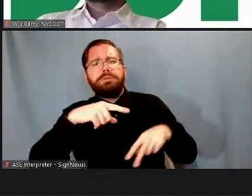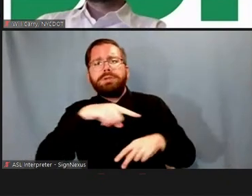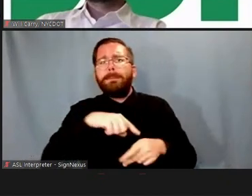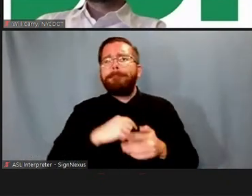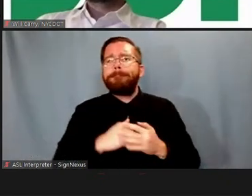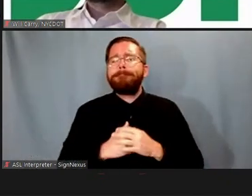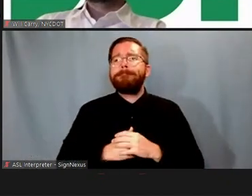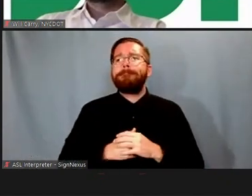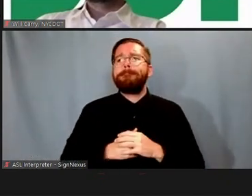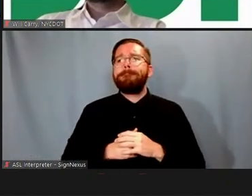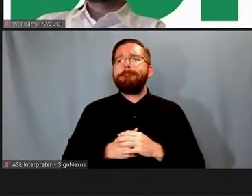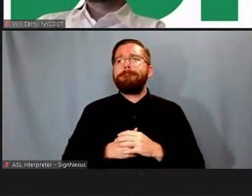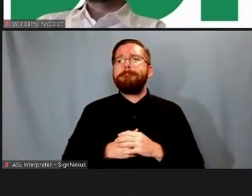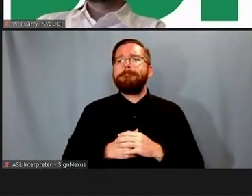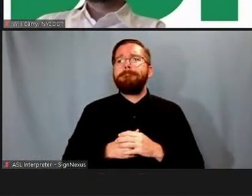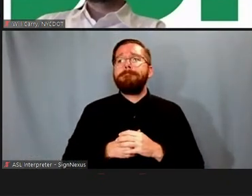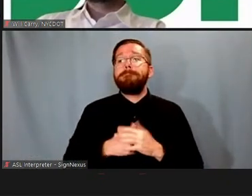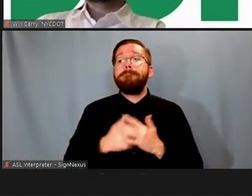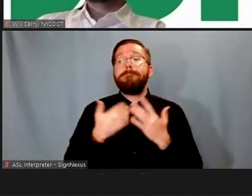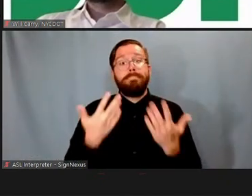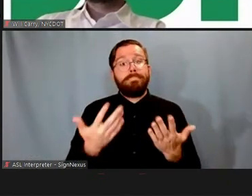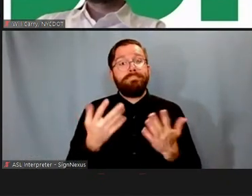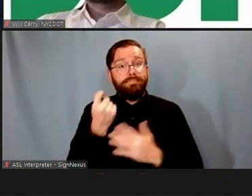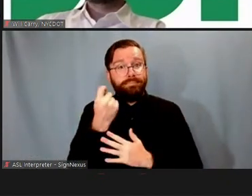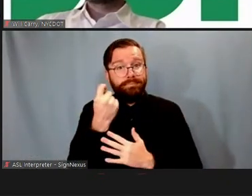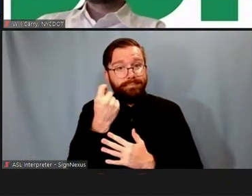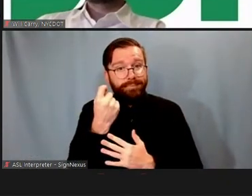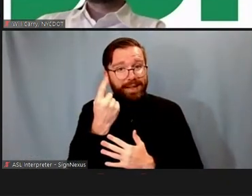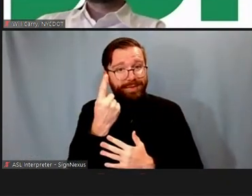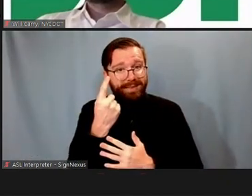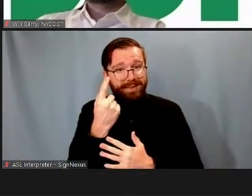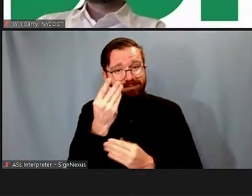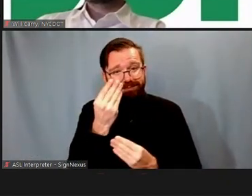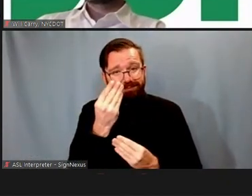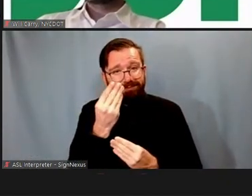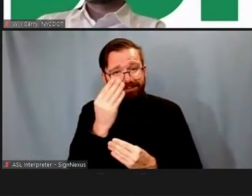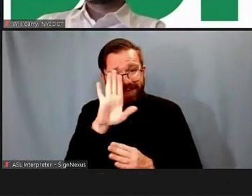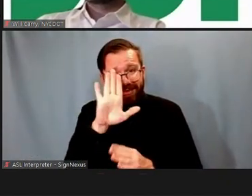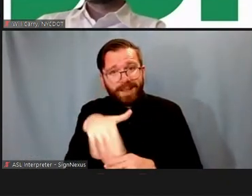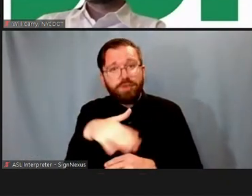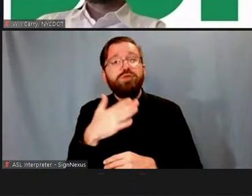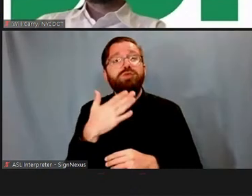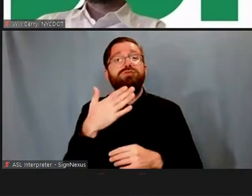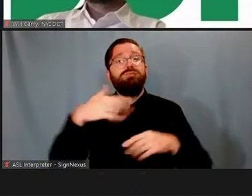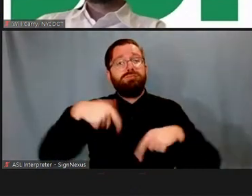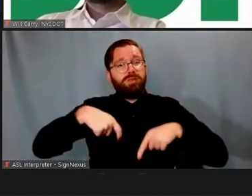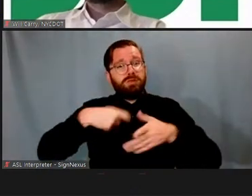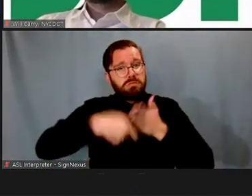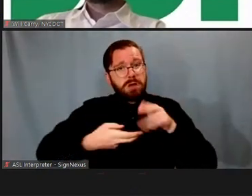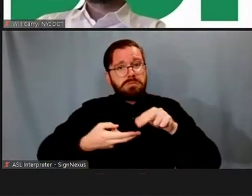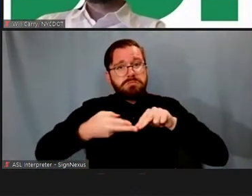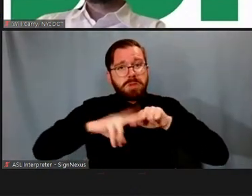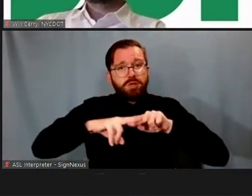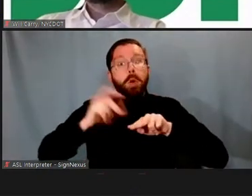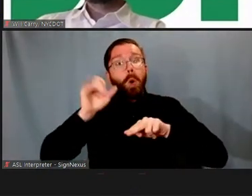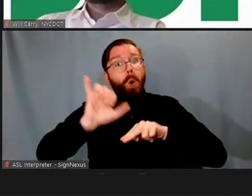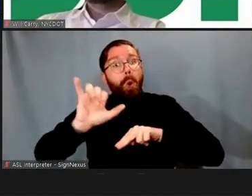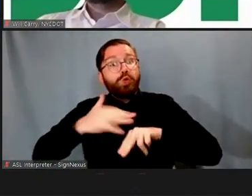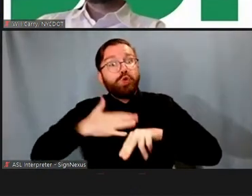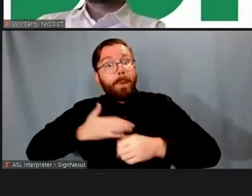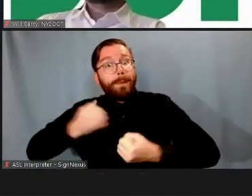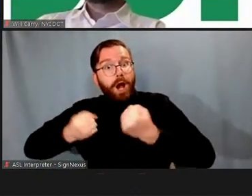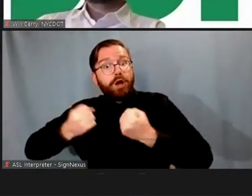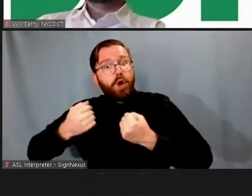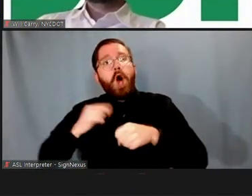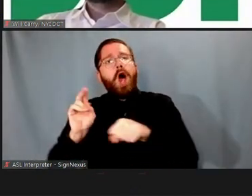the thing is is that you're going to raise these prices okay i also use my car to earn a